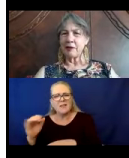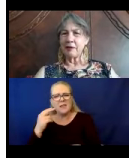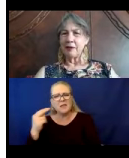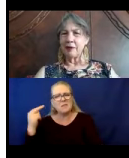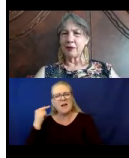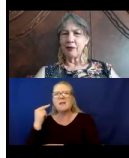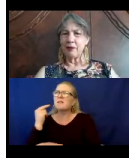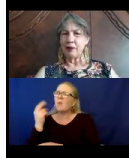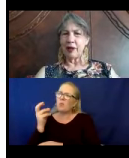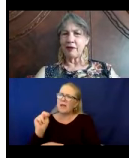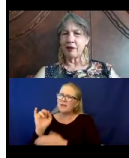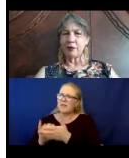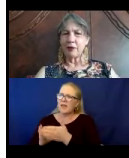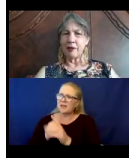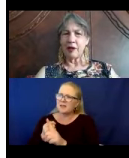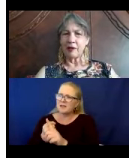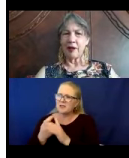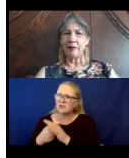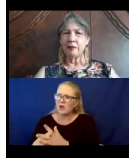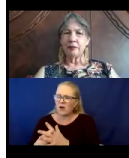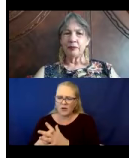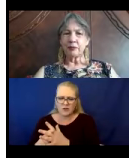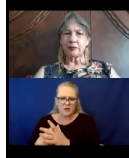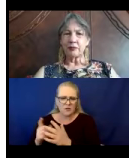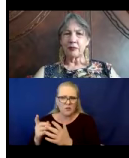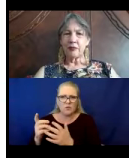start? Did we have anything to worry about or not?